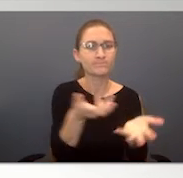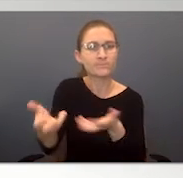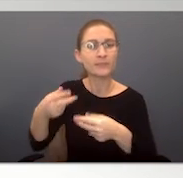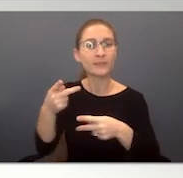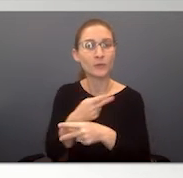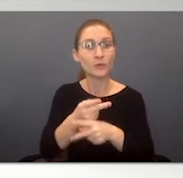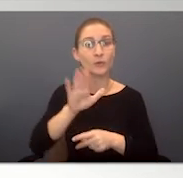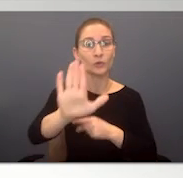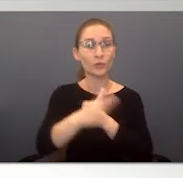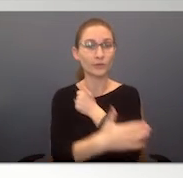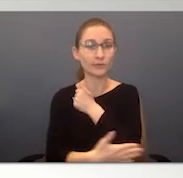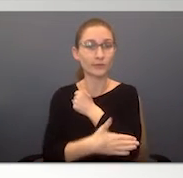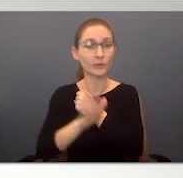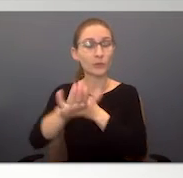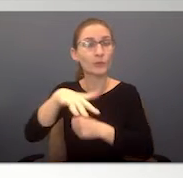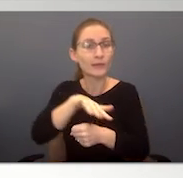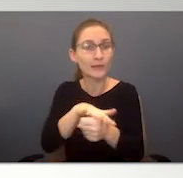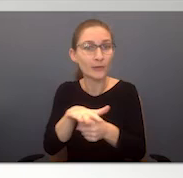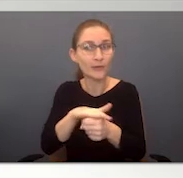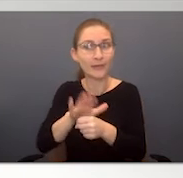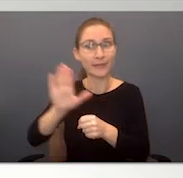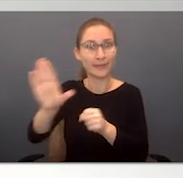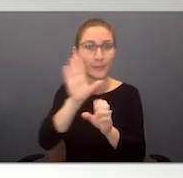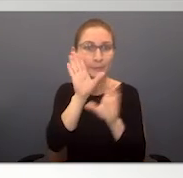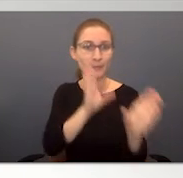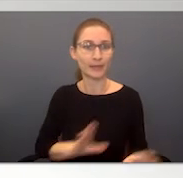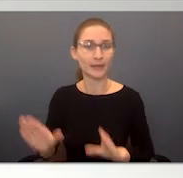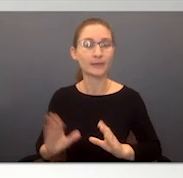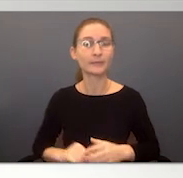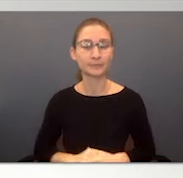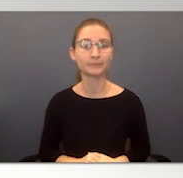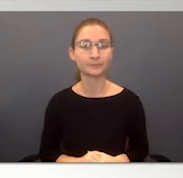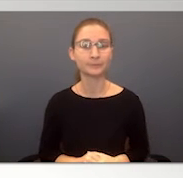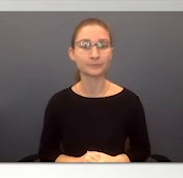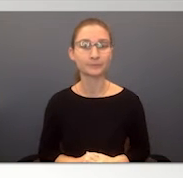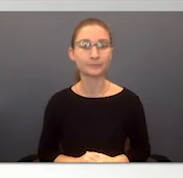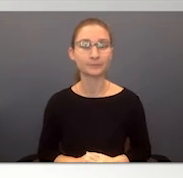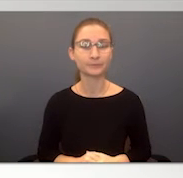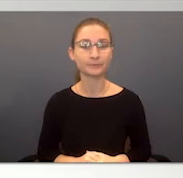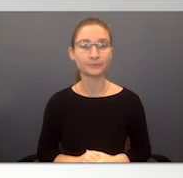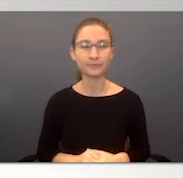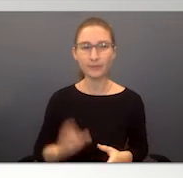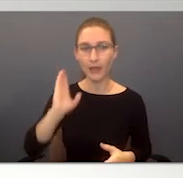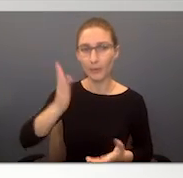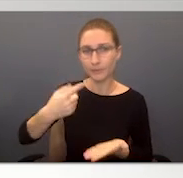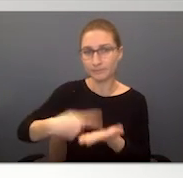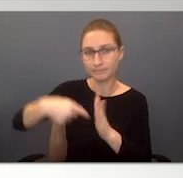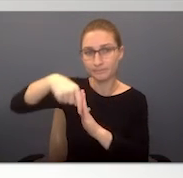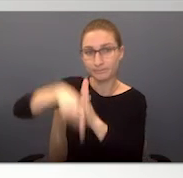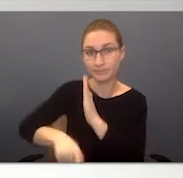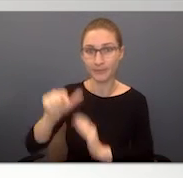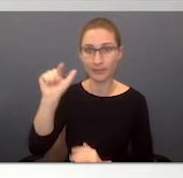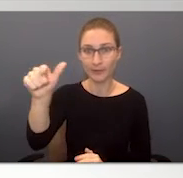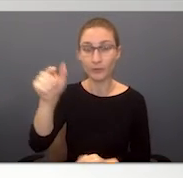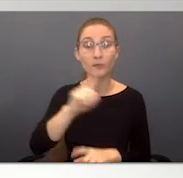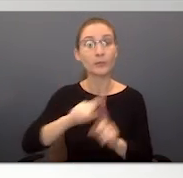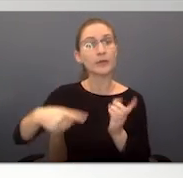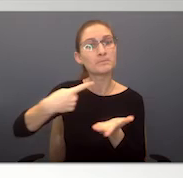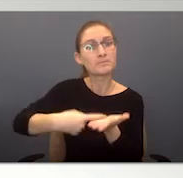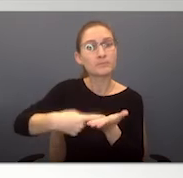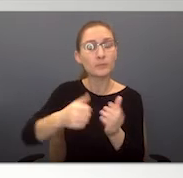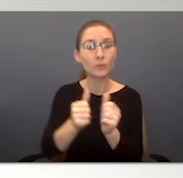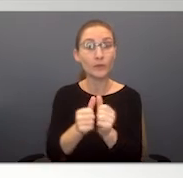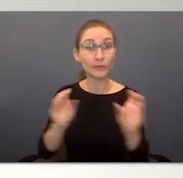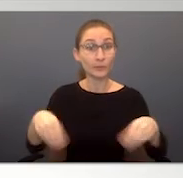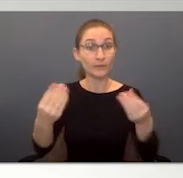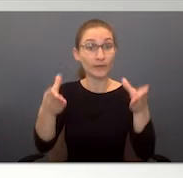to your providers, your medical, healthcare, doctors, and all those people and see how they can help in an emergency, but don't wait